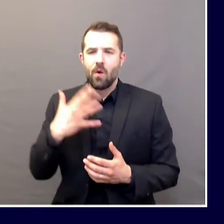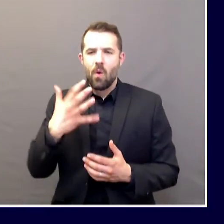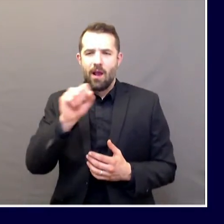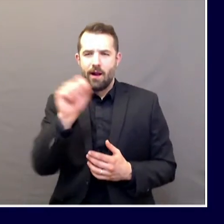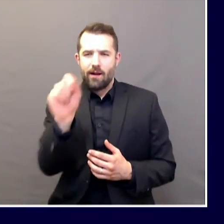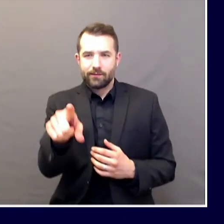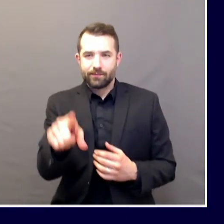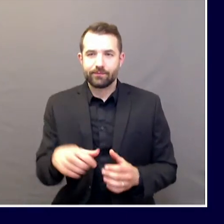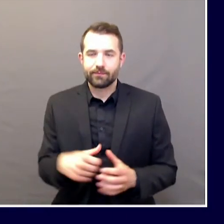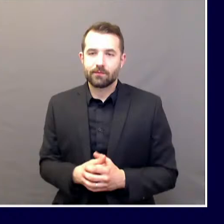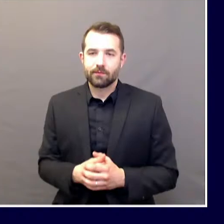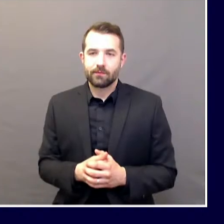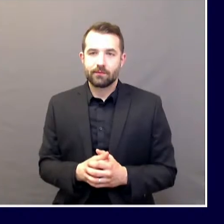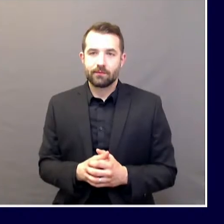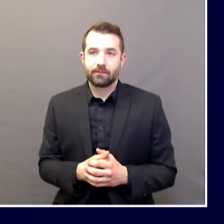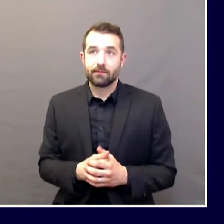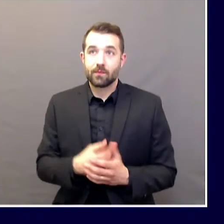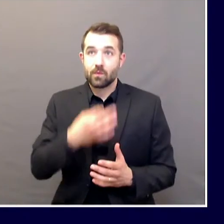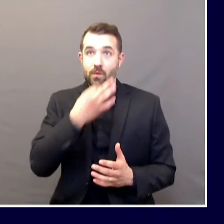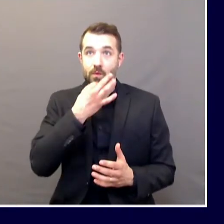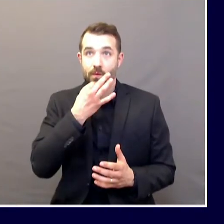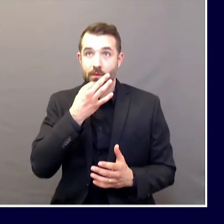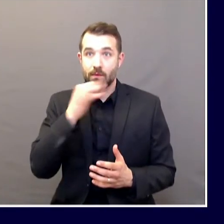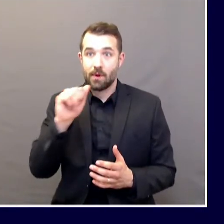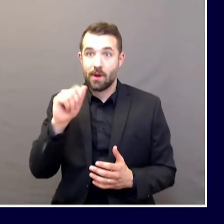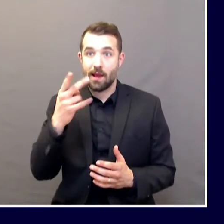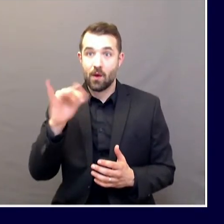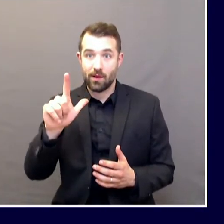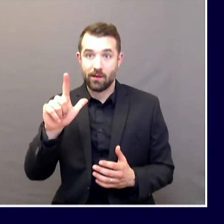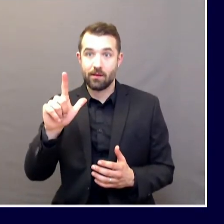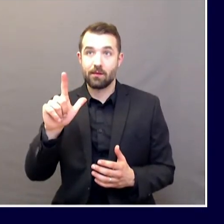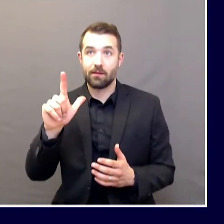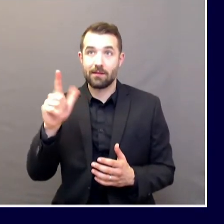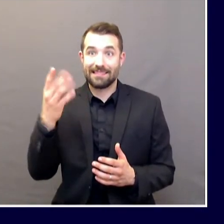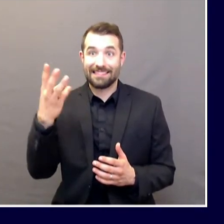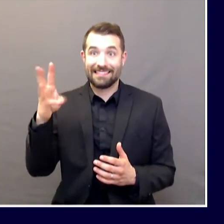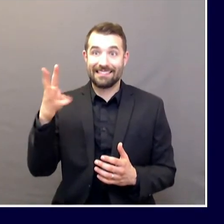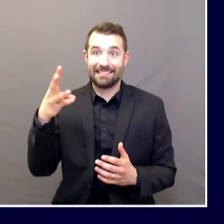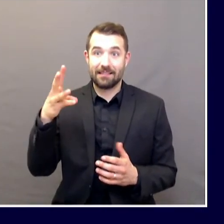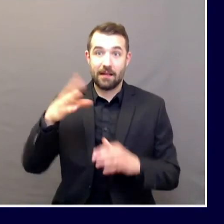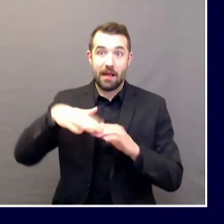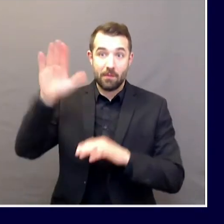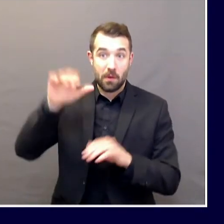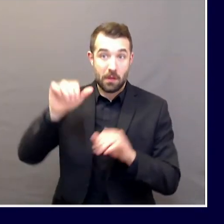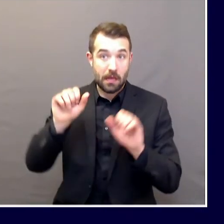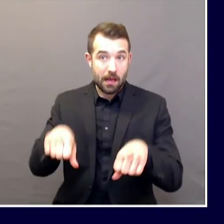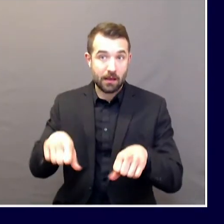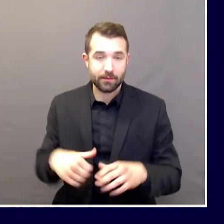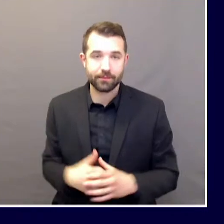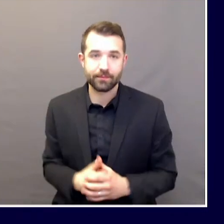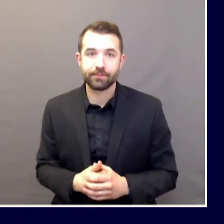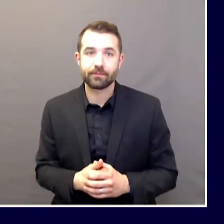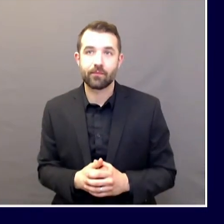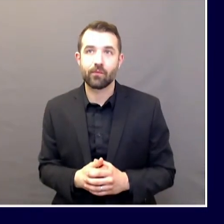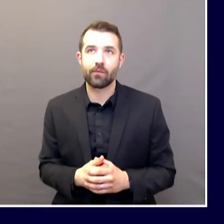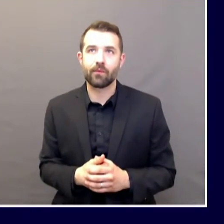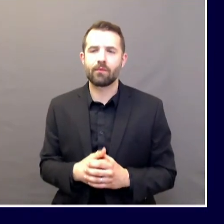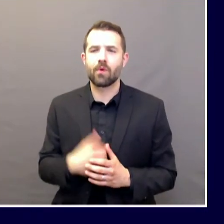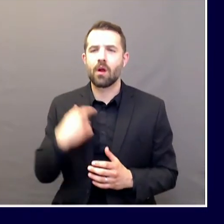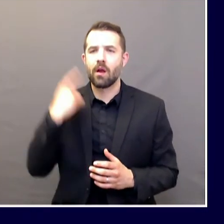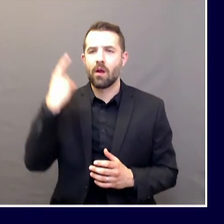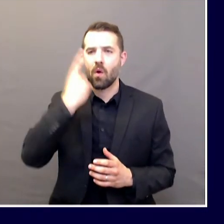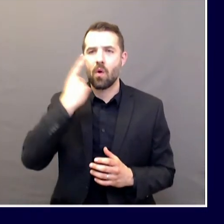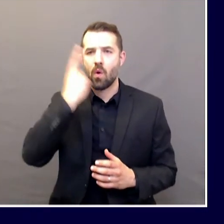16 becoming eligible for the vaccine starting on April 19th, I'm wondering if the state is worried that with so many people becoming eligible at